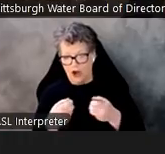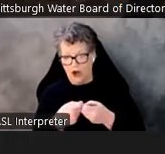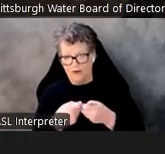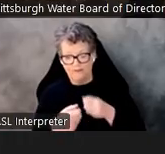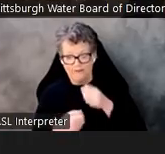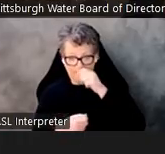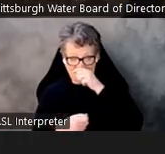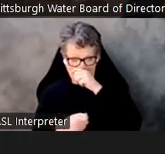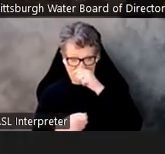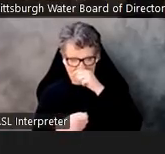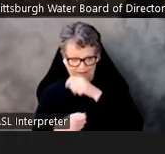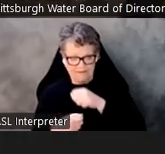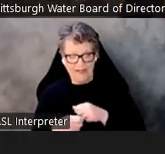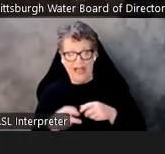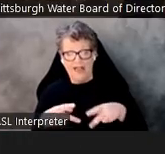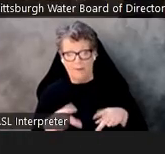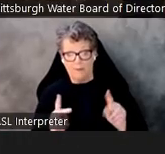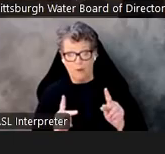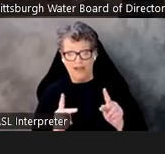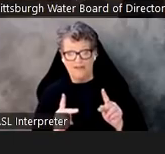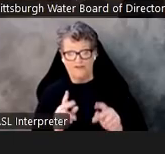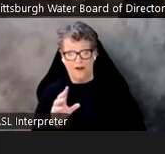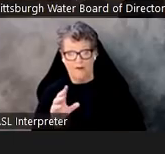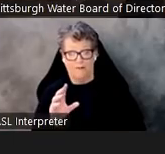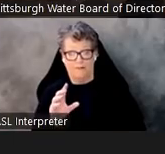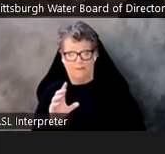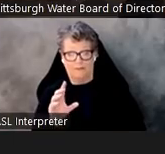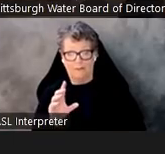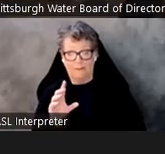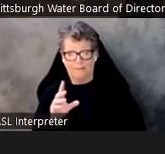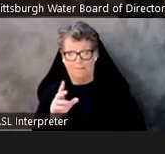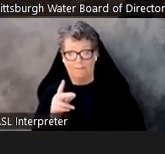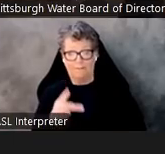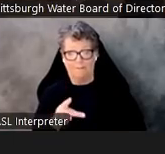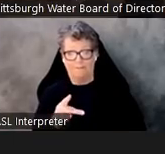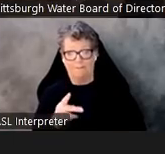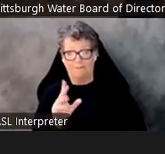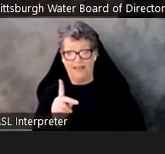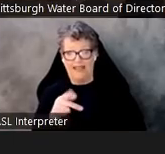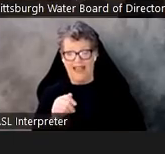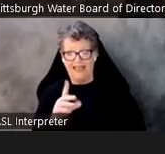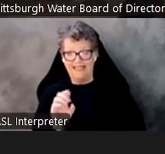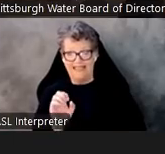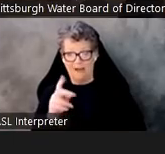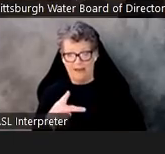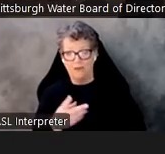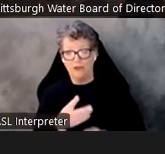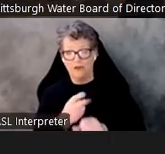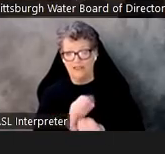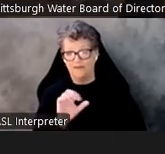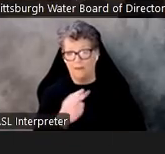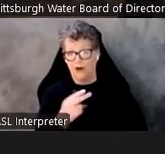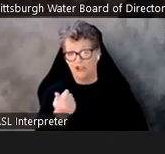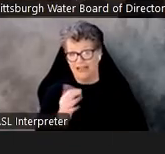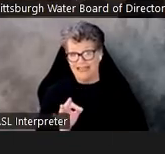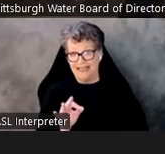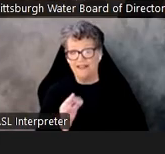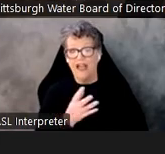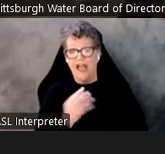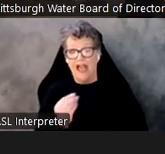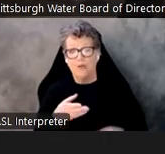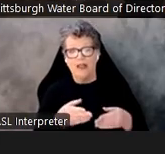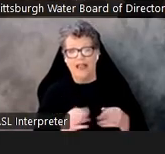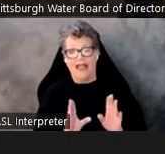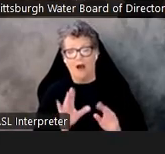the operations permit from the PADEP was received on March 19th, which will allow for the final system startup and the site